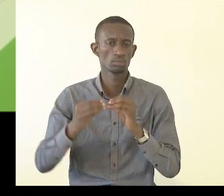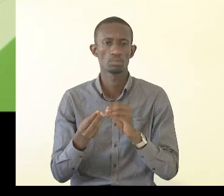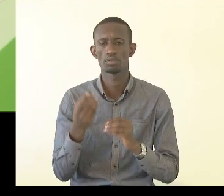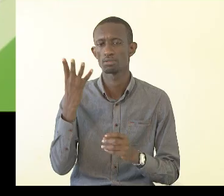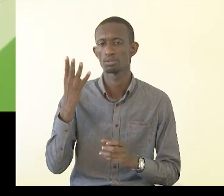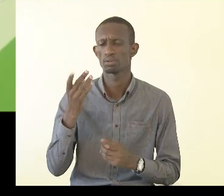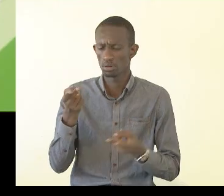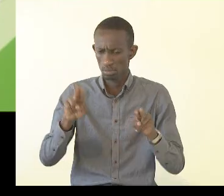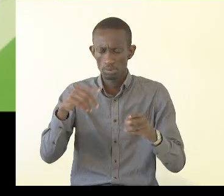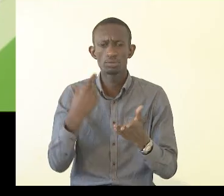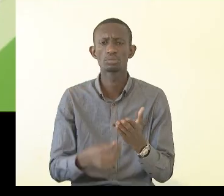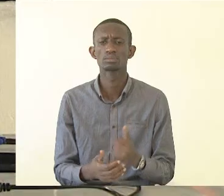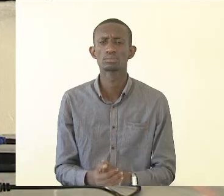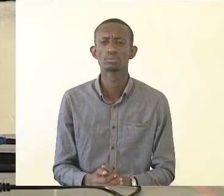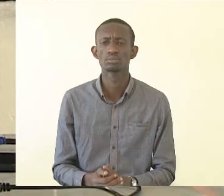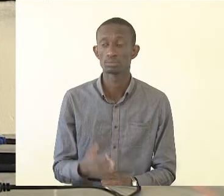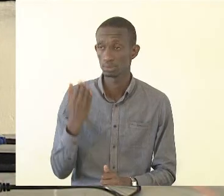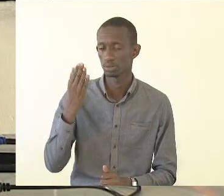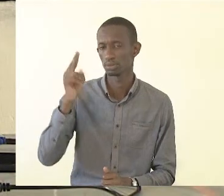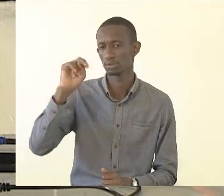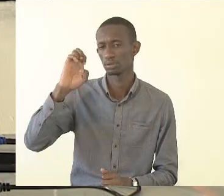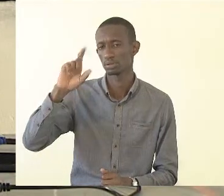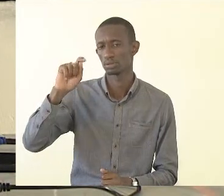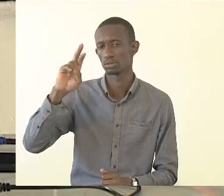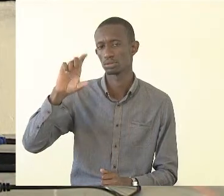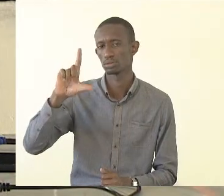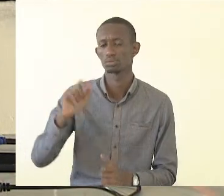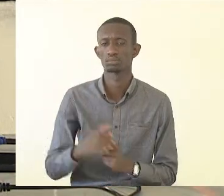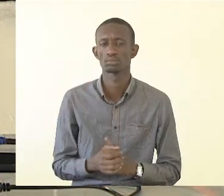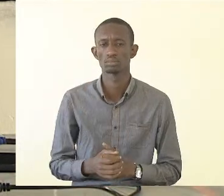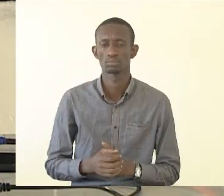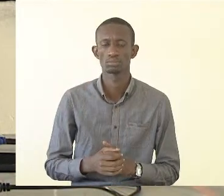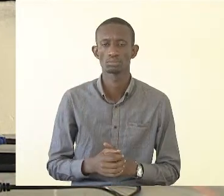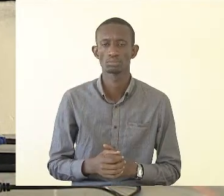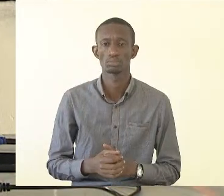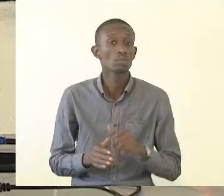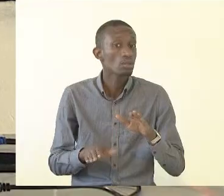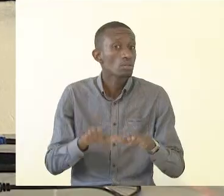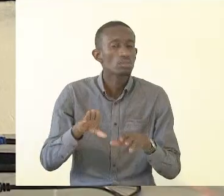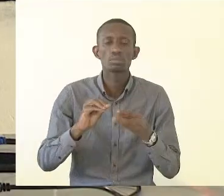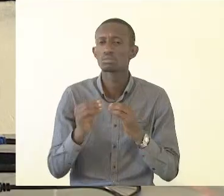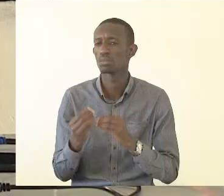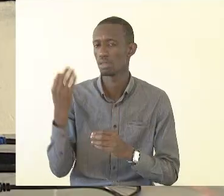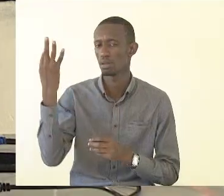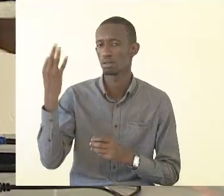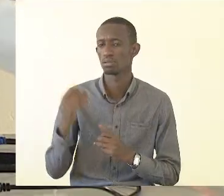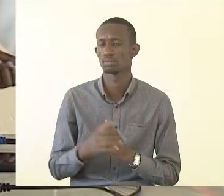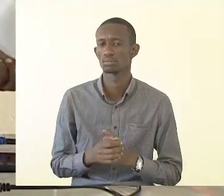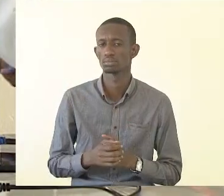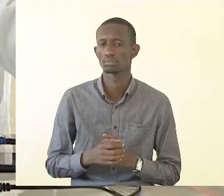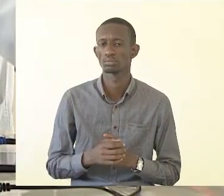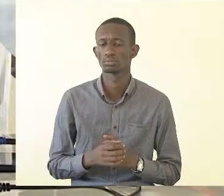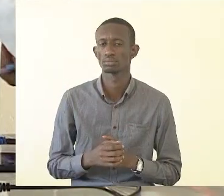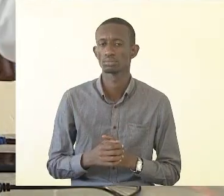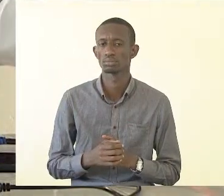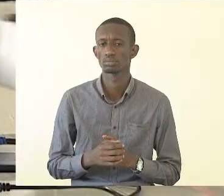is happening? That is a nitration reaction. So in the step number 3, the reagents that we are